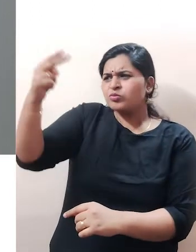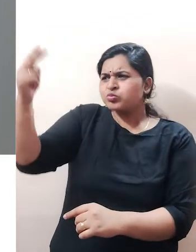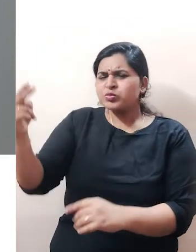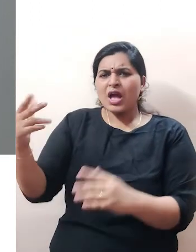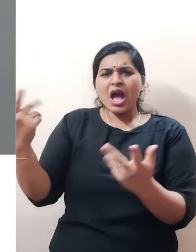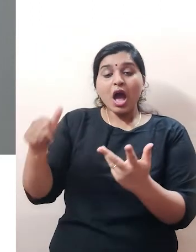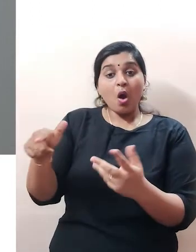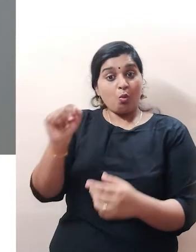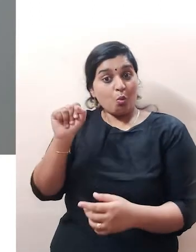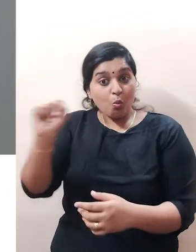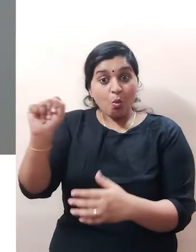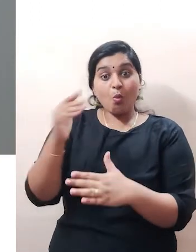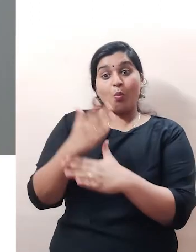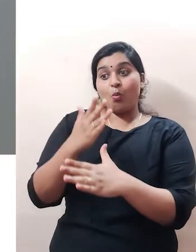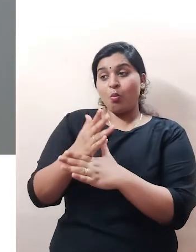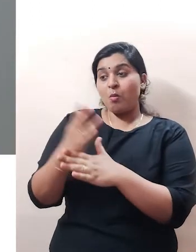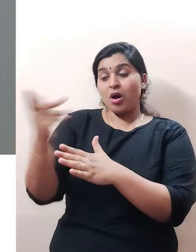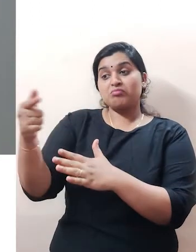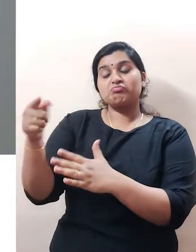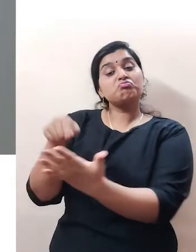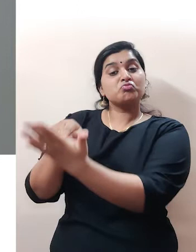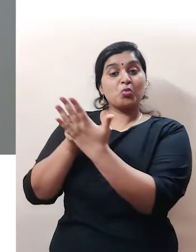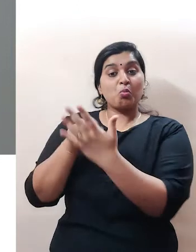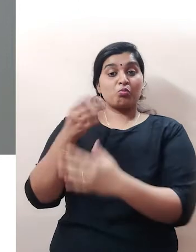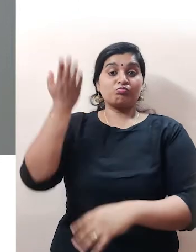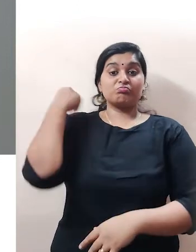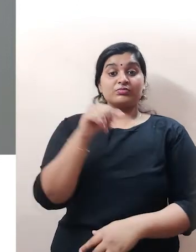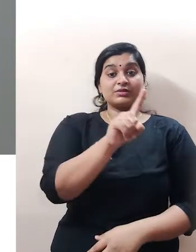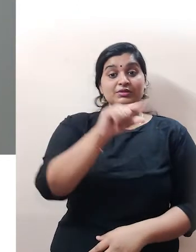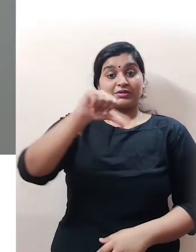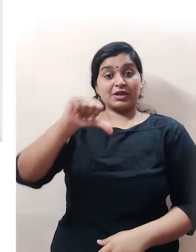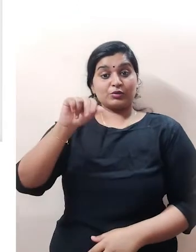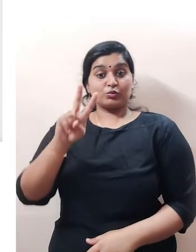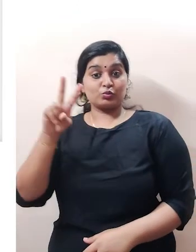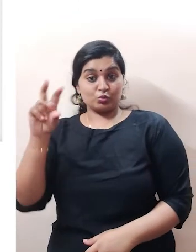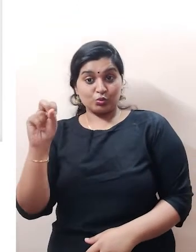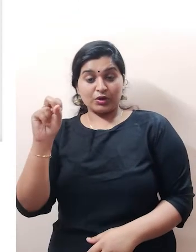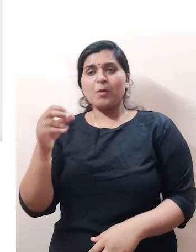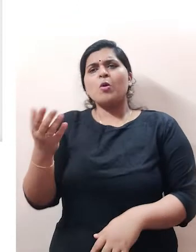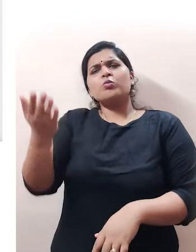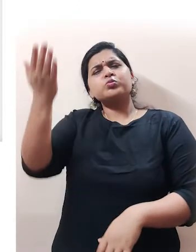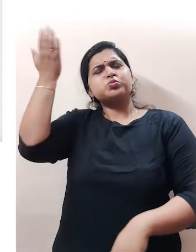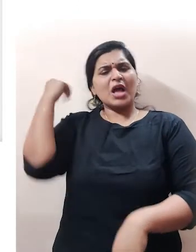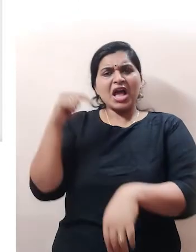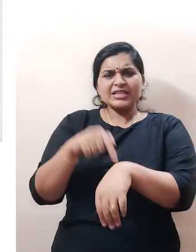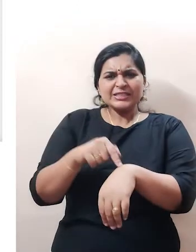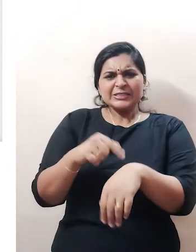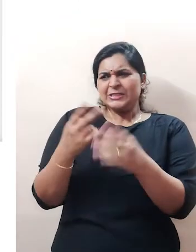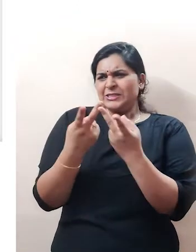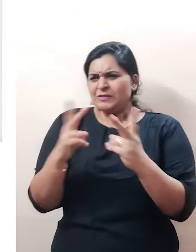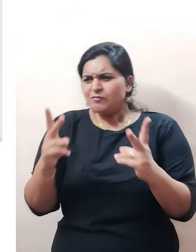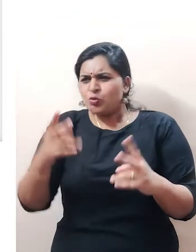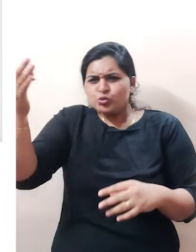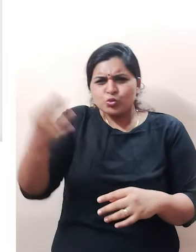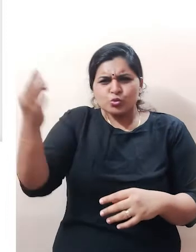box tells us something important about the direction of his work in 1920. Having gone through a period of very